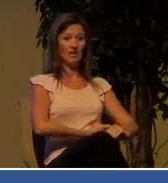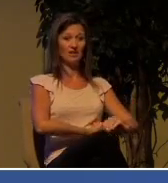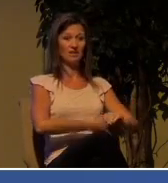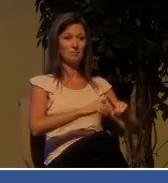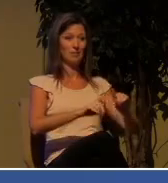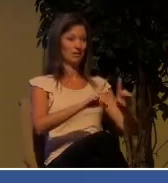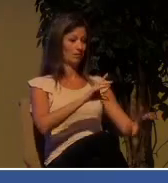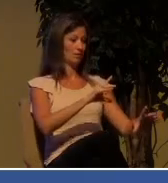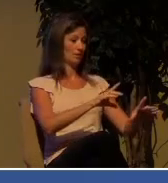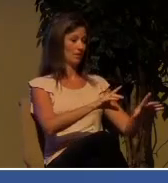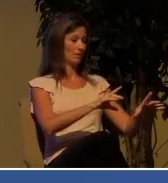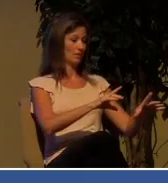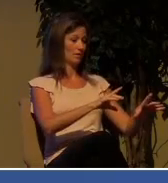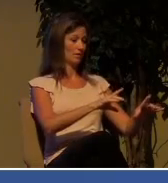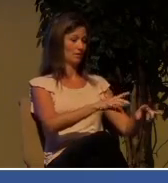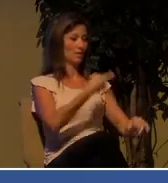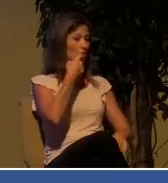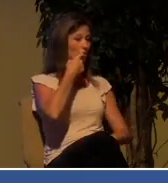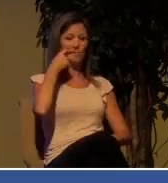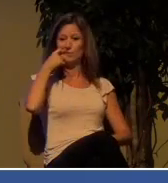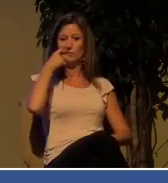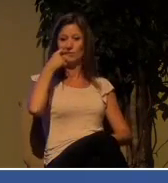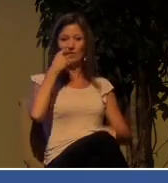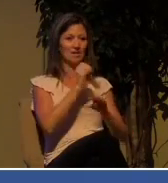caught no fishes.